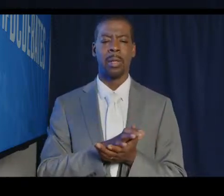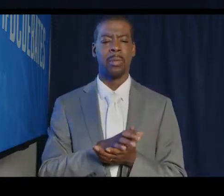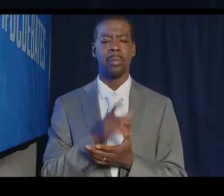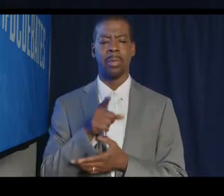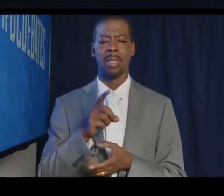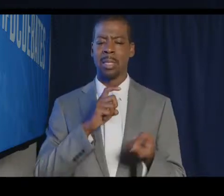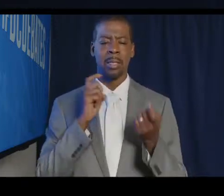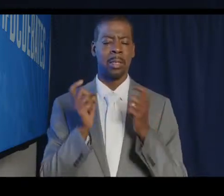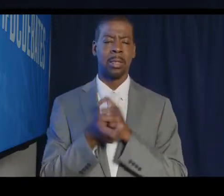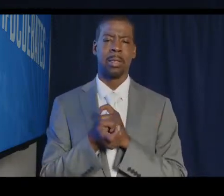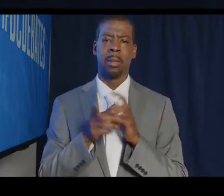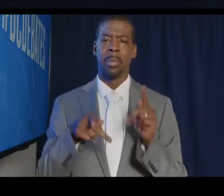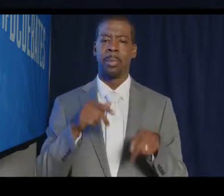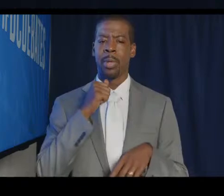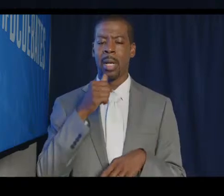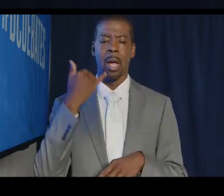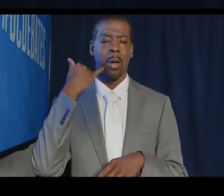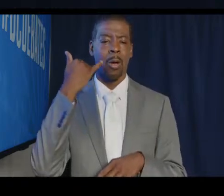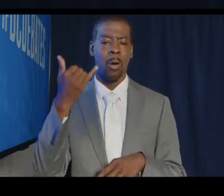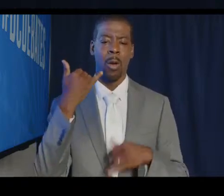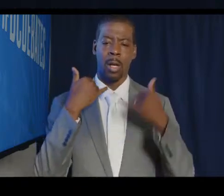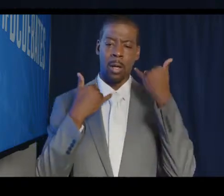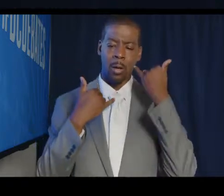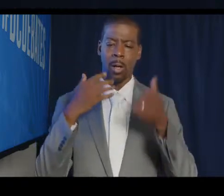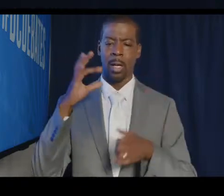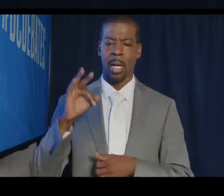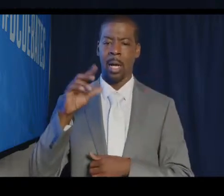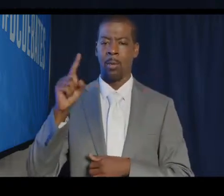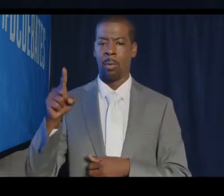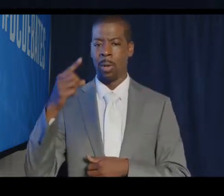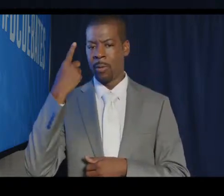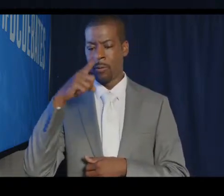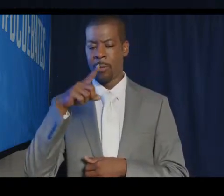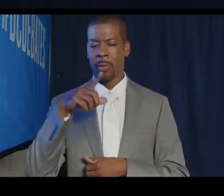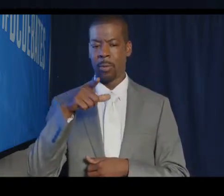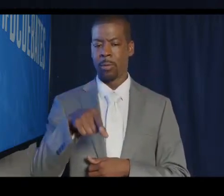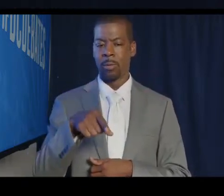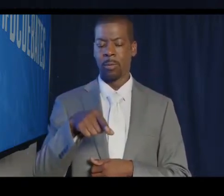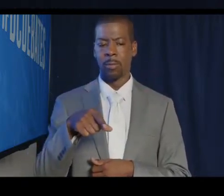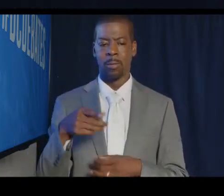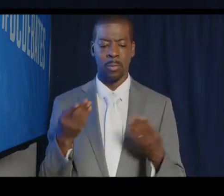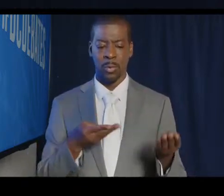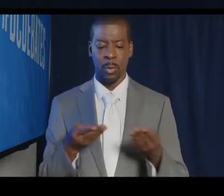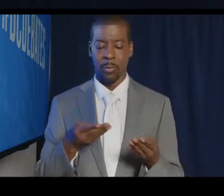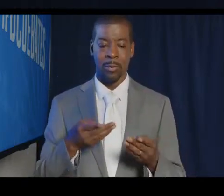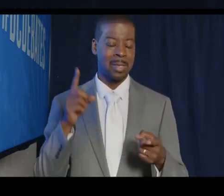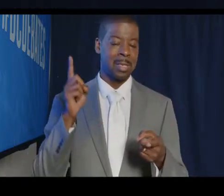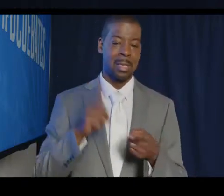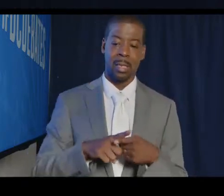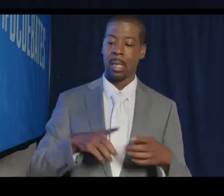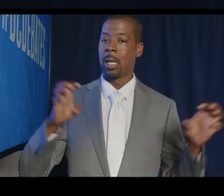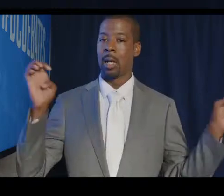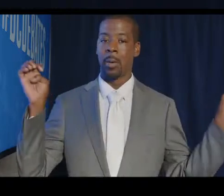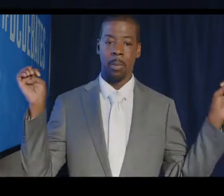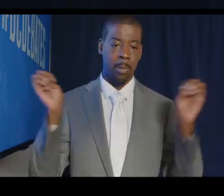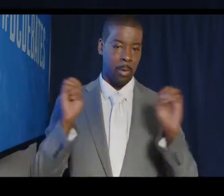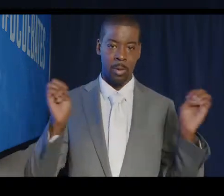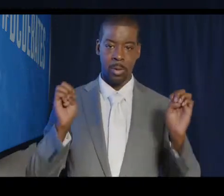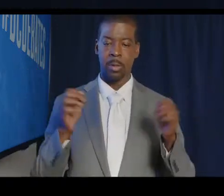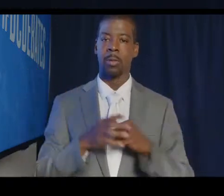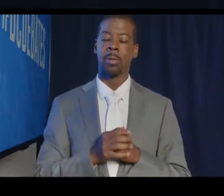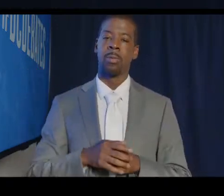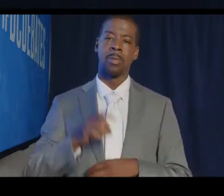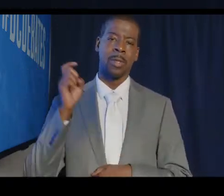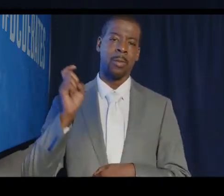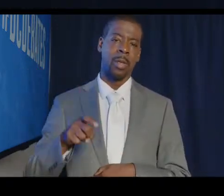And so they're not calling 911 or calling other services and getting other support until the crisis is out of control. We have to find other ways to involve